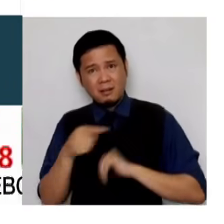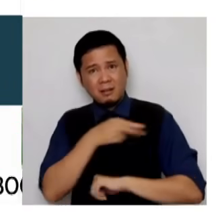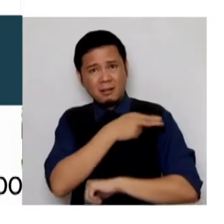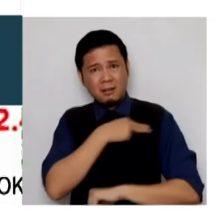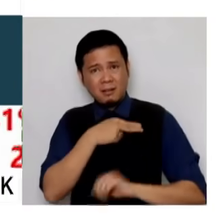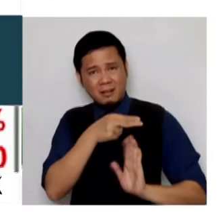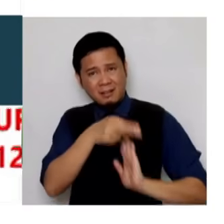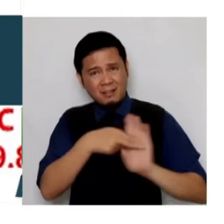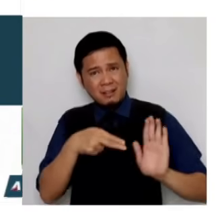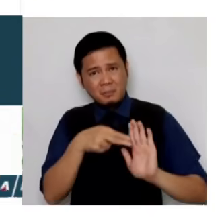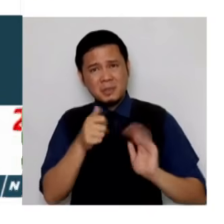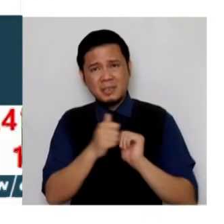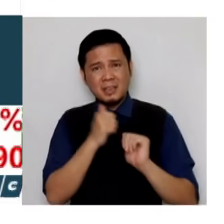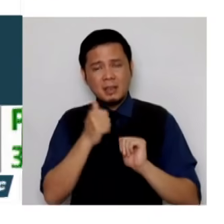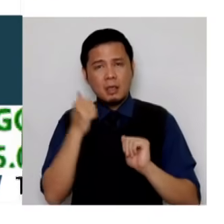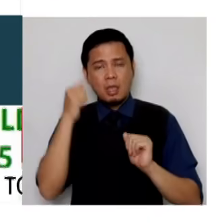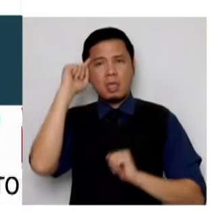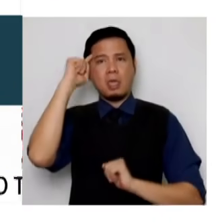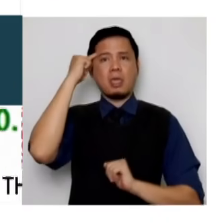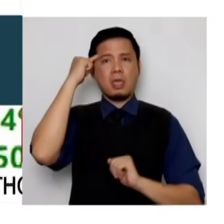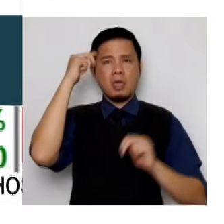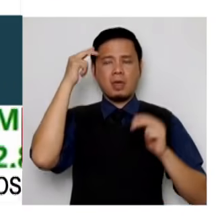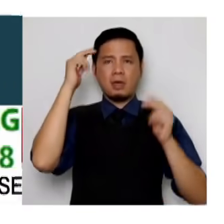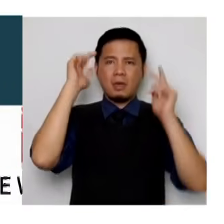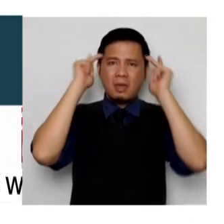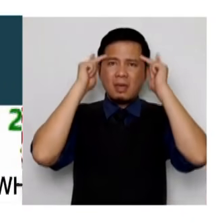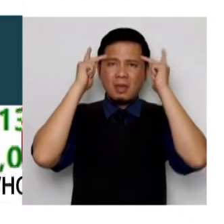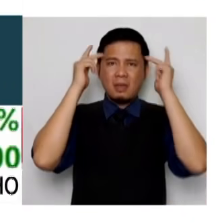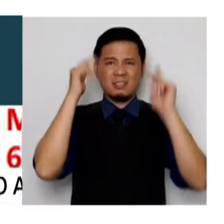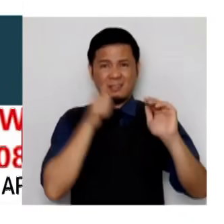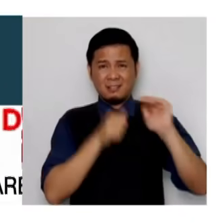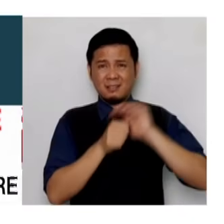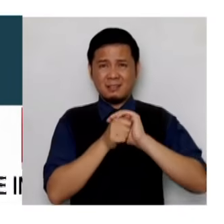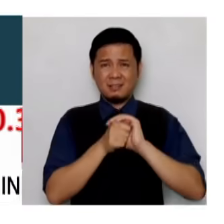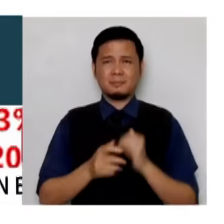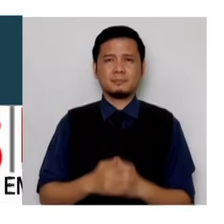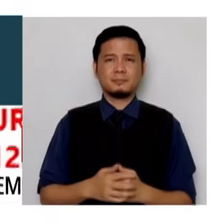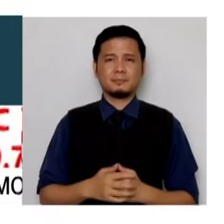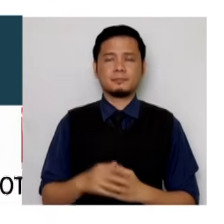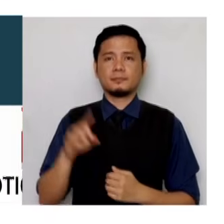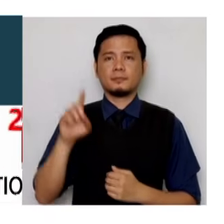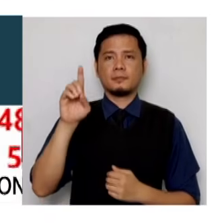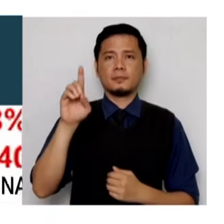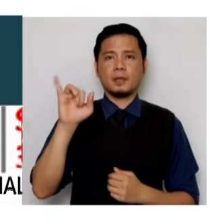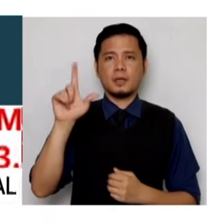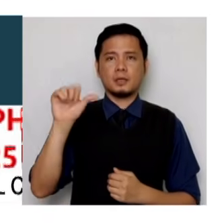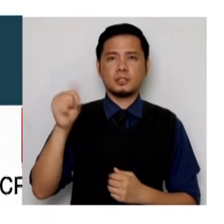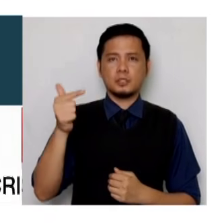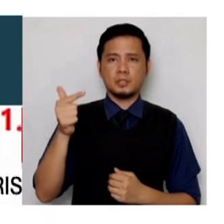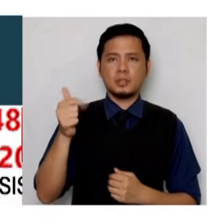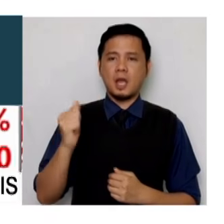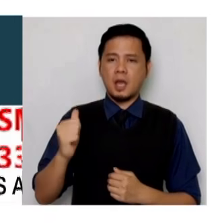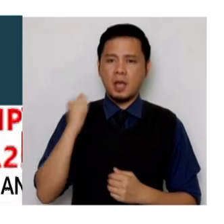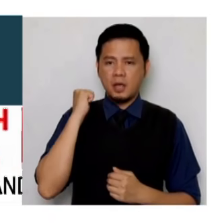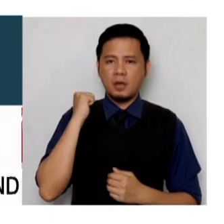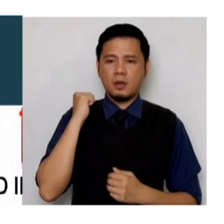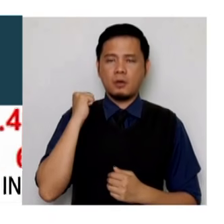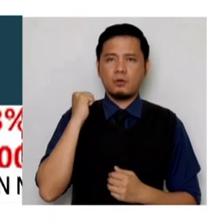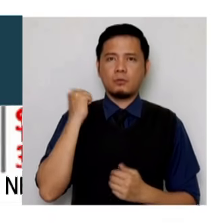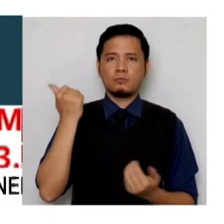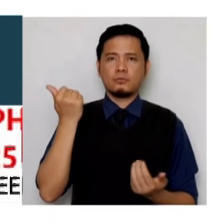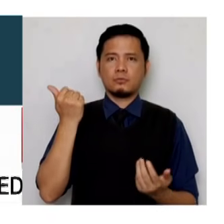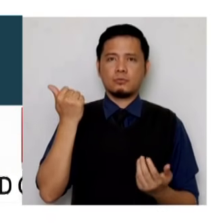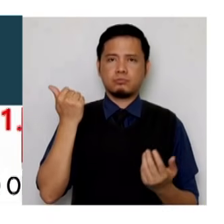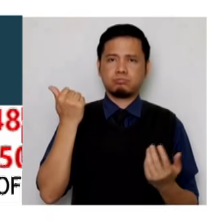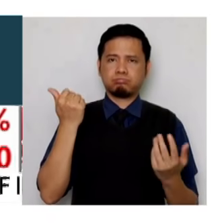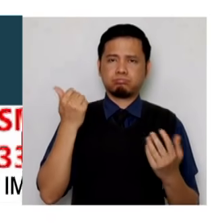tayo. Now, if the DILG, though, will not reconsider and goes still pushes through with